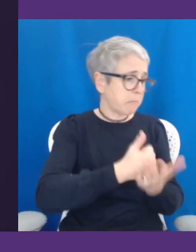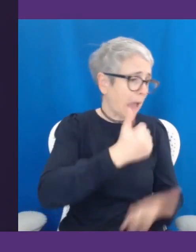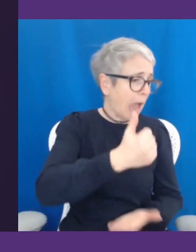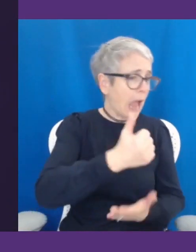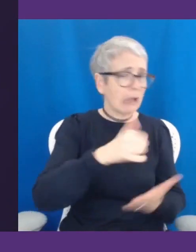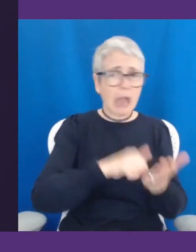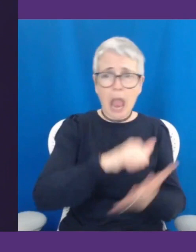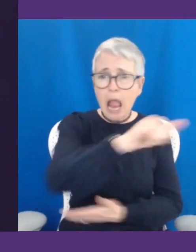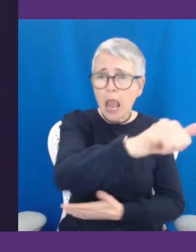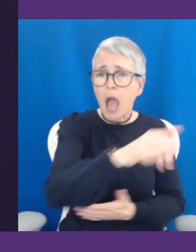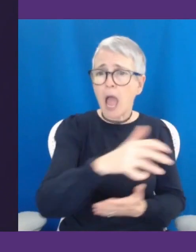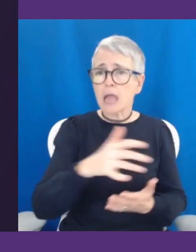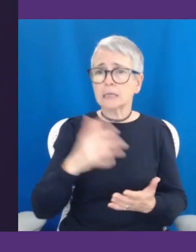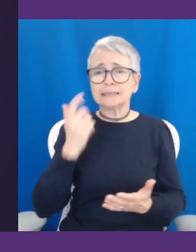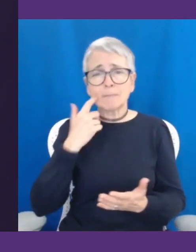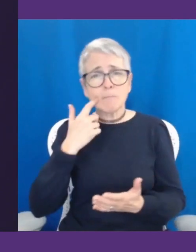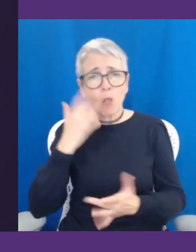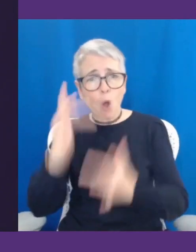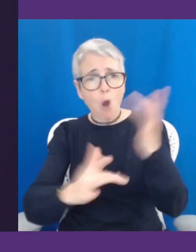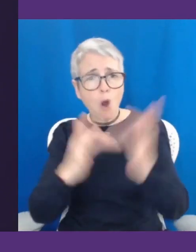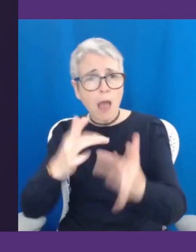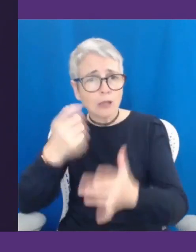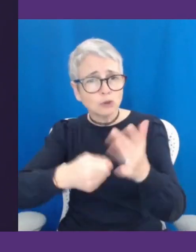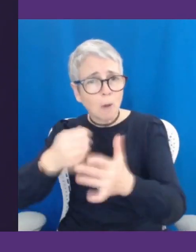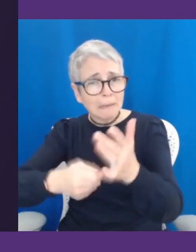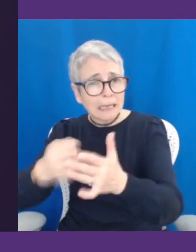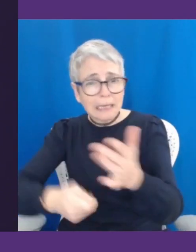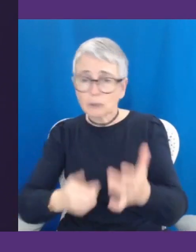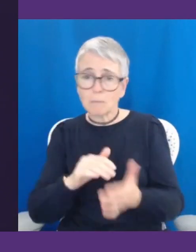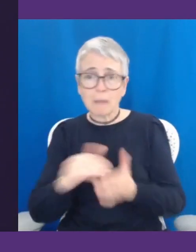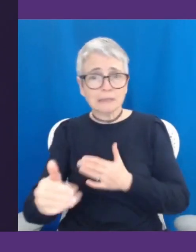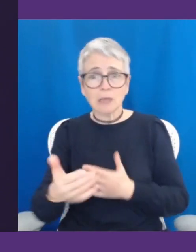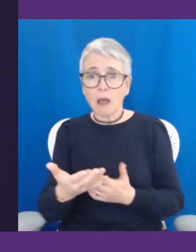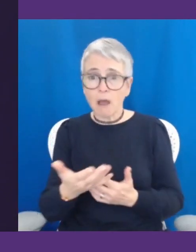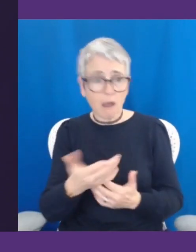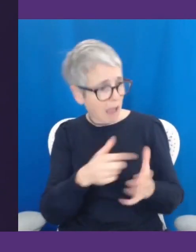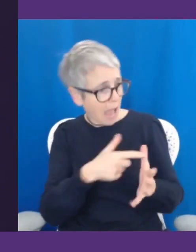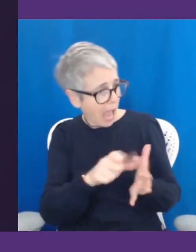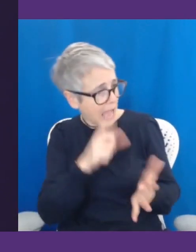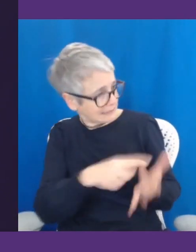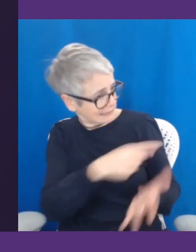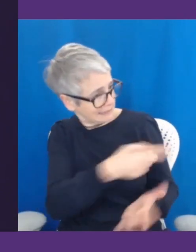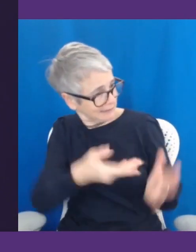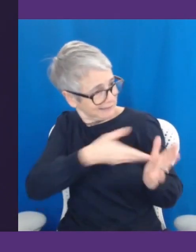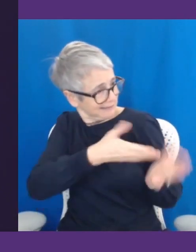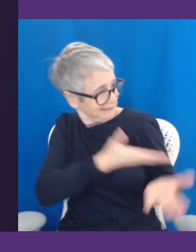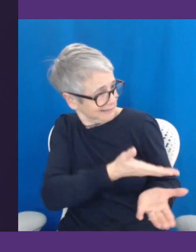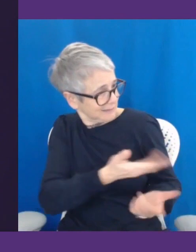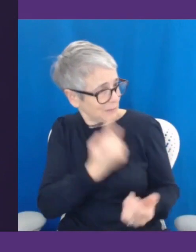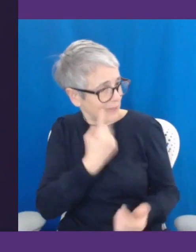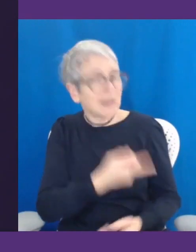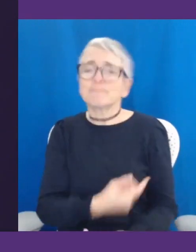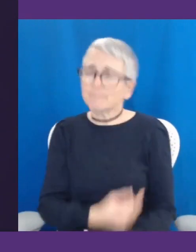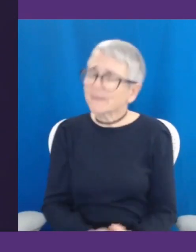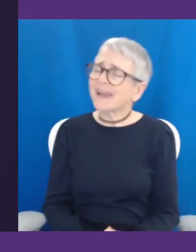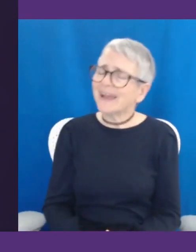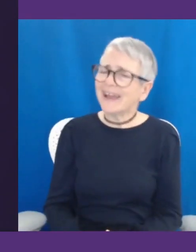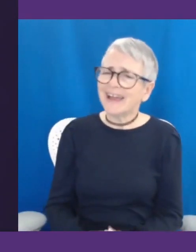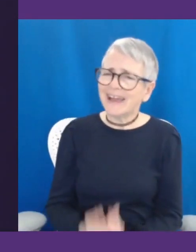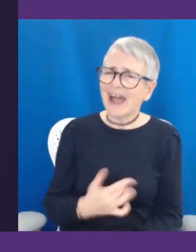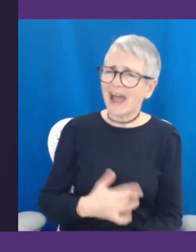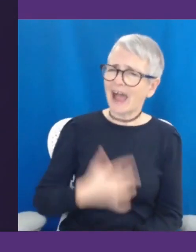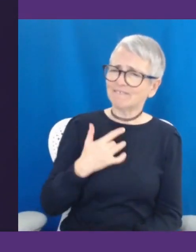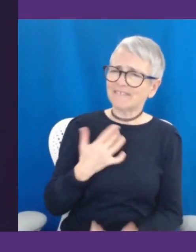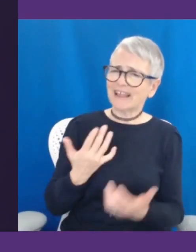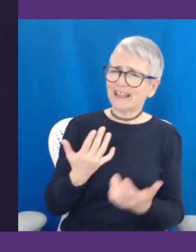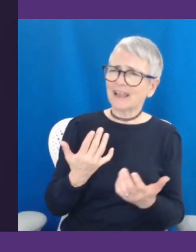grocery shopping is really powerful. I don't know, Adi, if you want to add to that before I kind of get into the sort of practitioner's view. Yeah, I think a lot of the times people, when it comes to